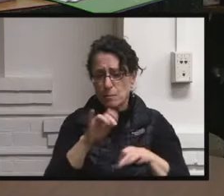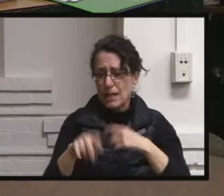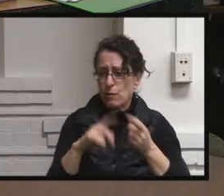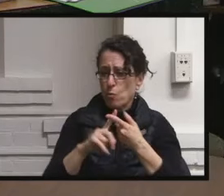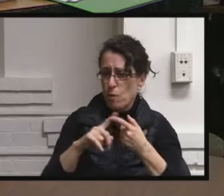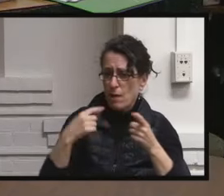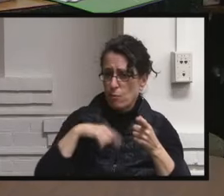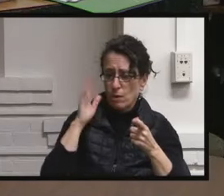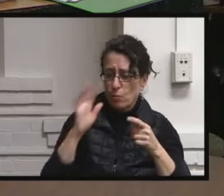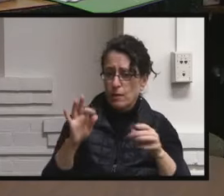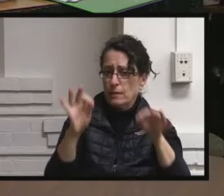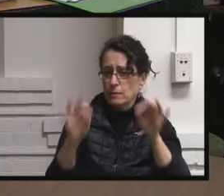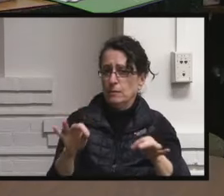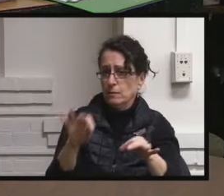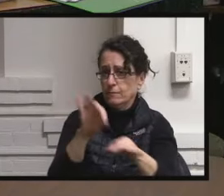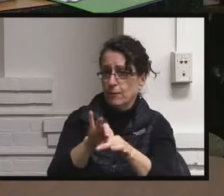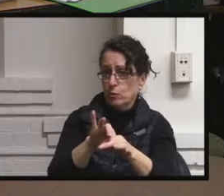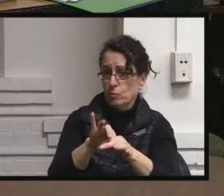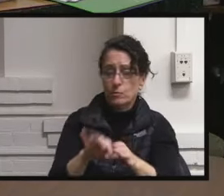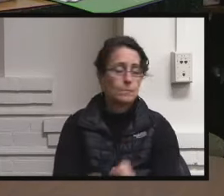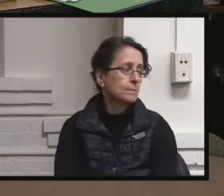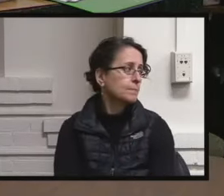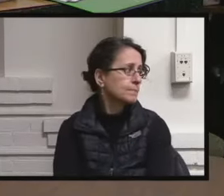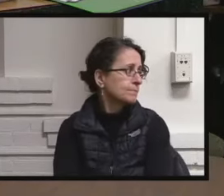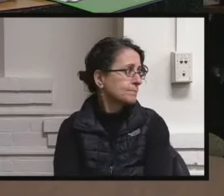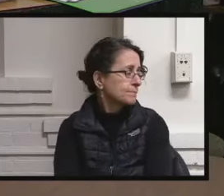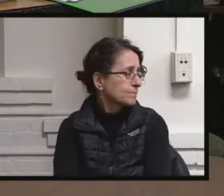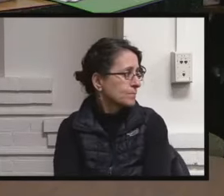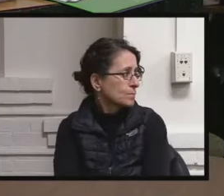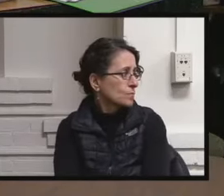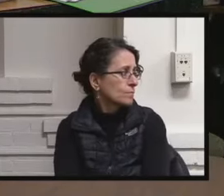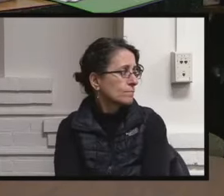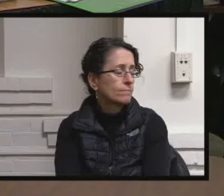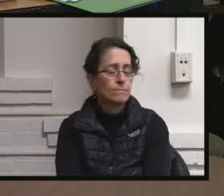bit, if you're prepared to do so. Yeah,